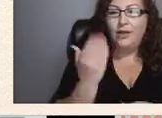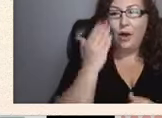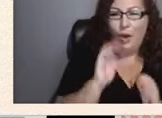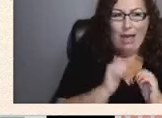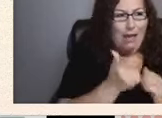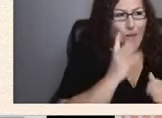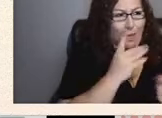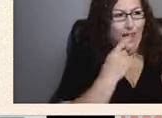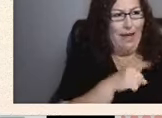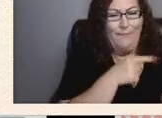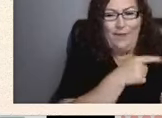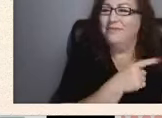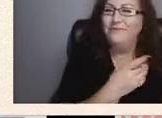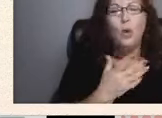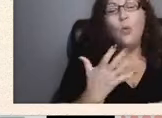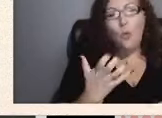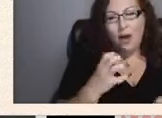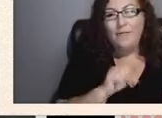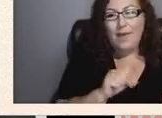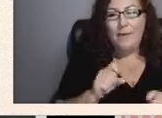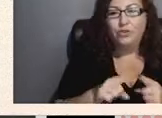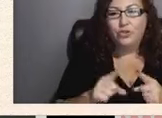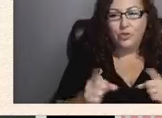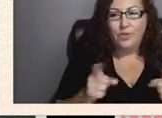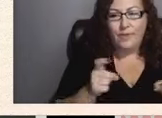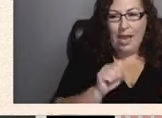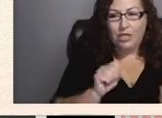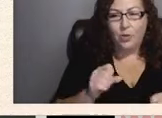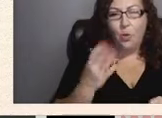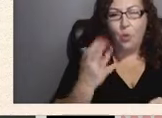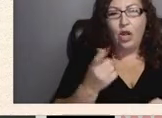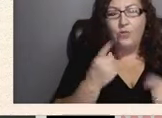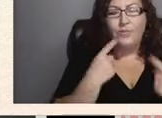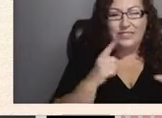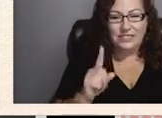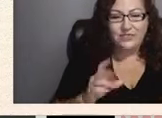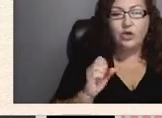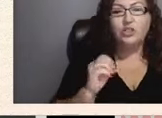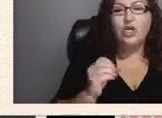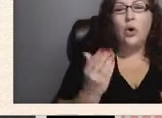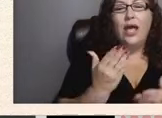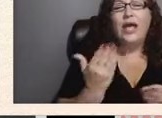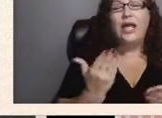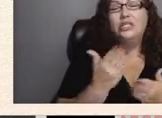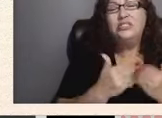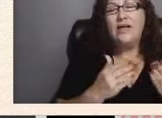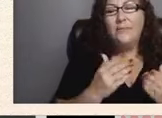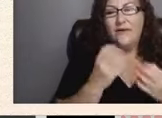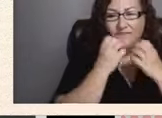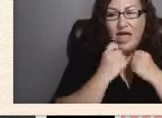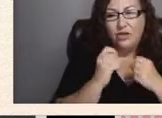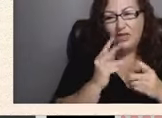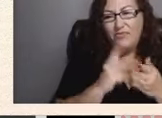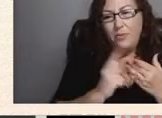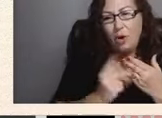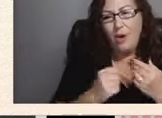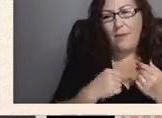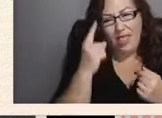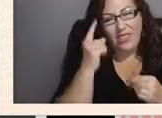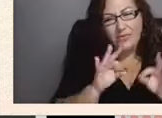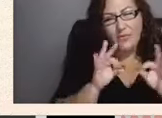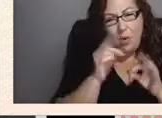it to be manageable because we want you to be successful. All right. So here's just some values of the program, because I think it's really important that you guys know just